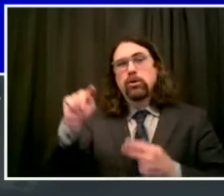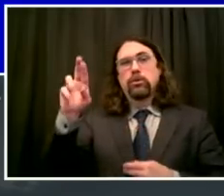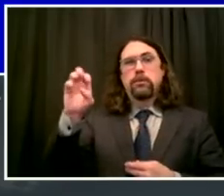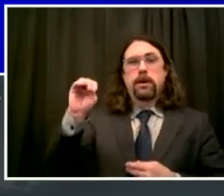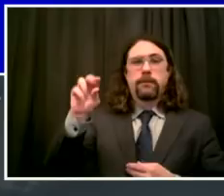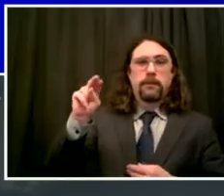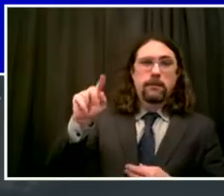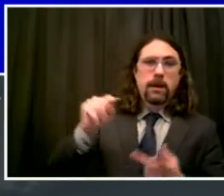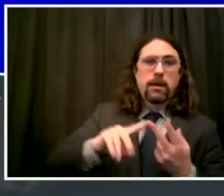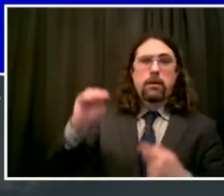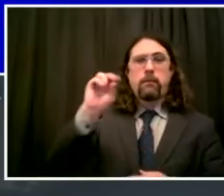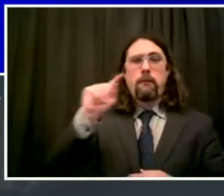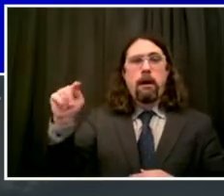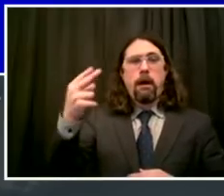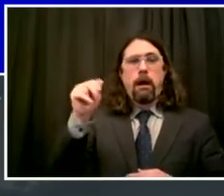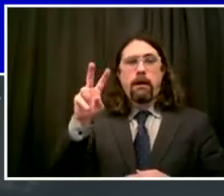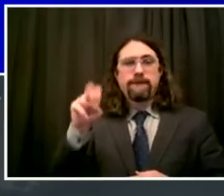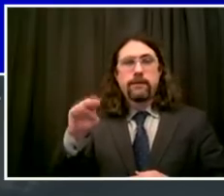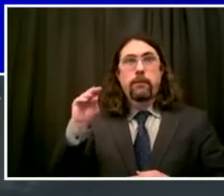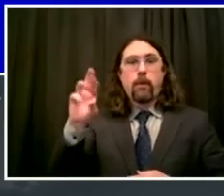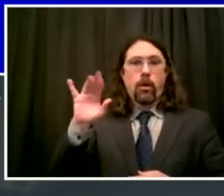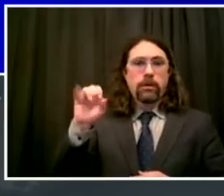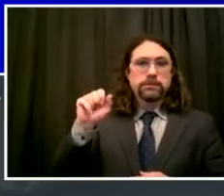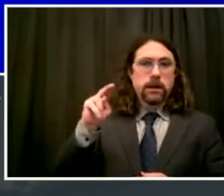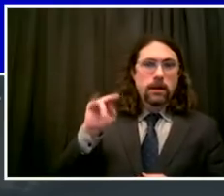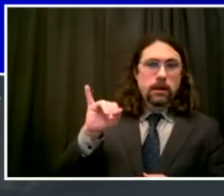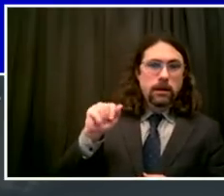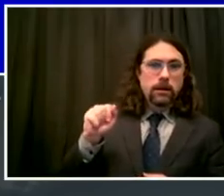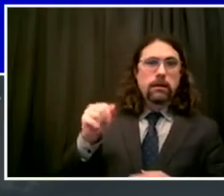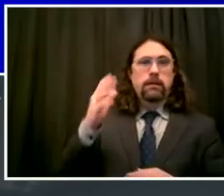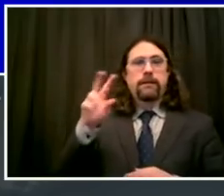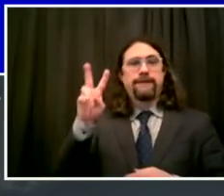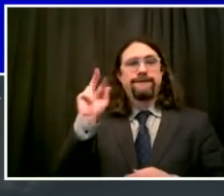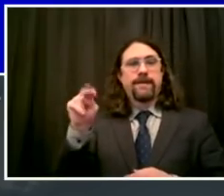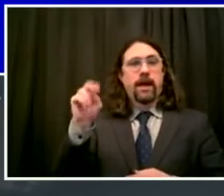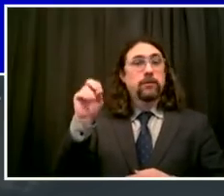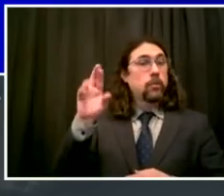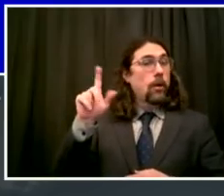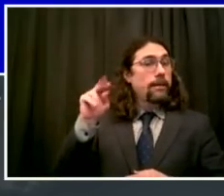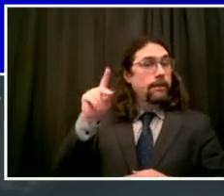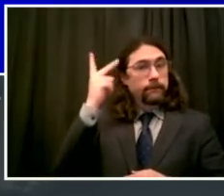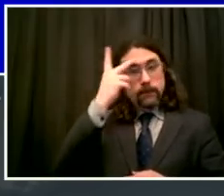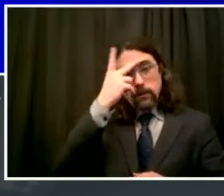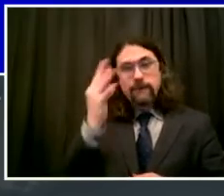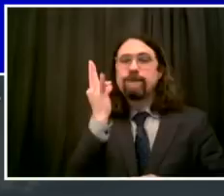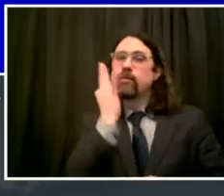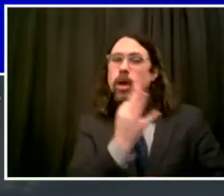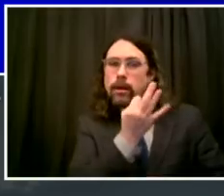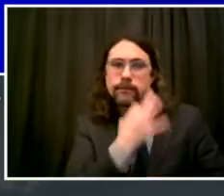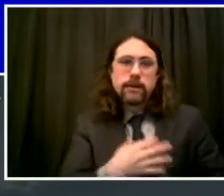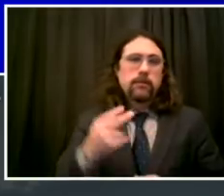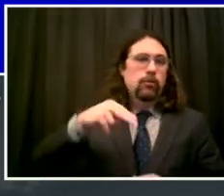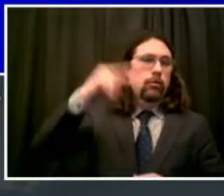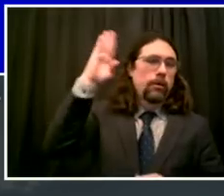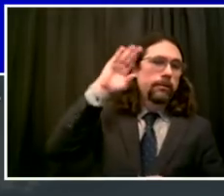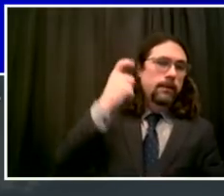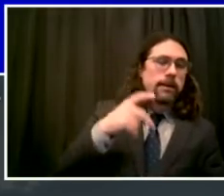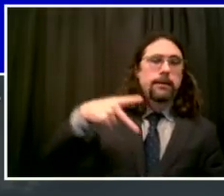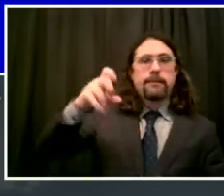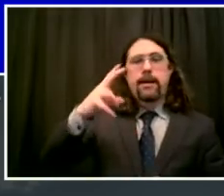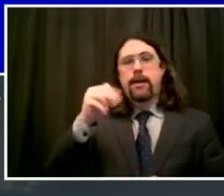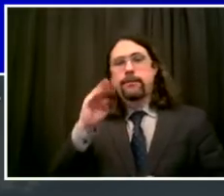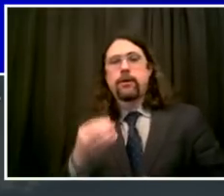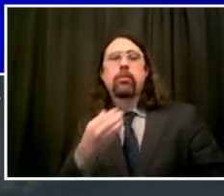Neck, Kingsbridge and Riverdale, Soundview, and Longwood and Hunts Point. In Manhattan,